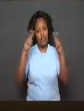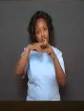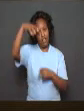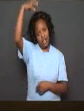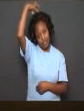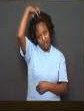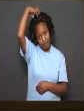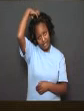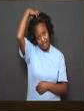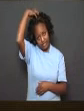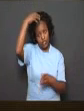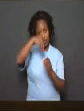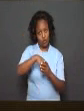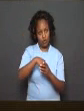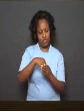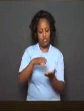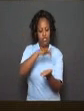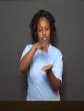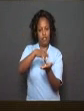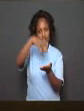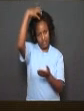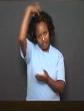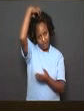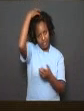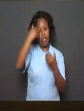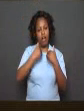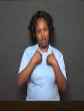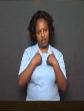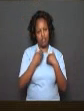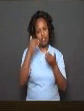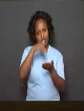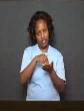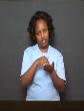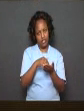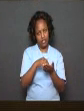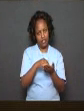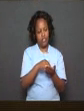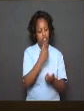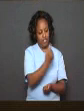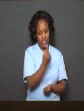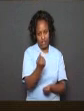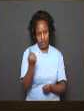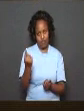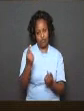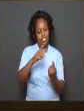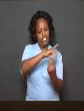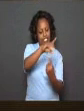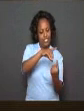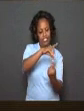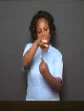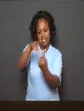government, there is a central government and individual regional state